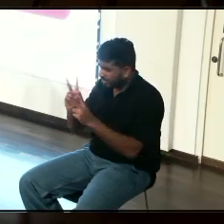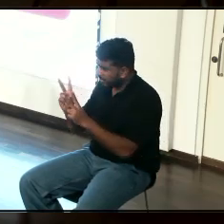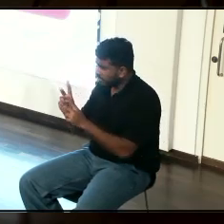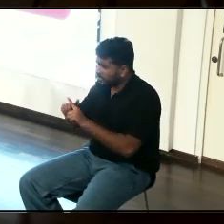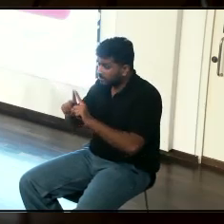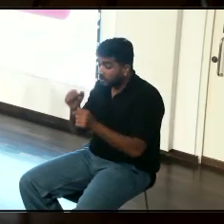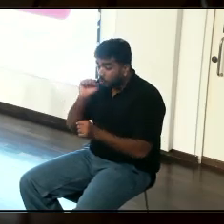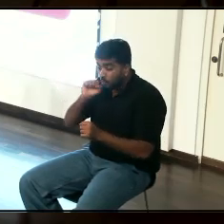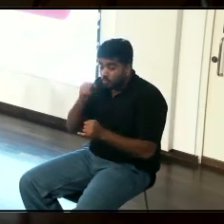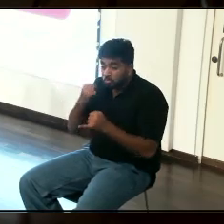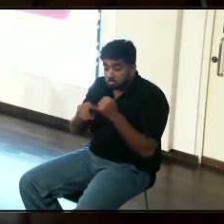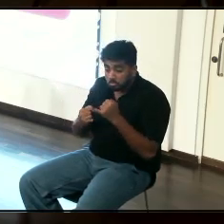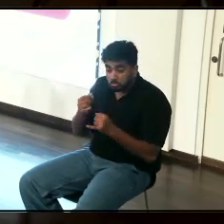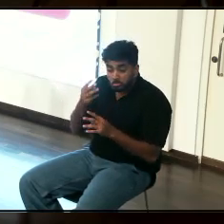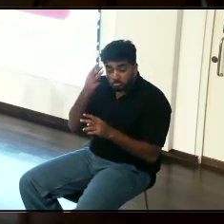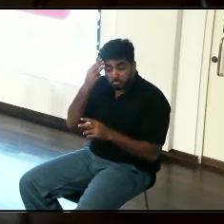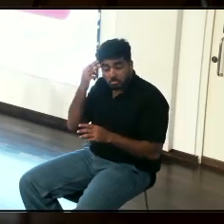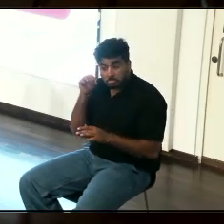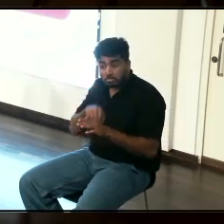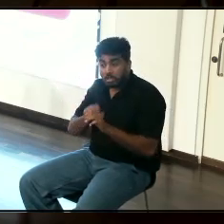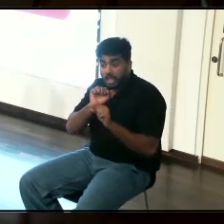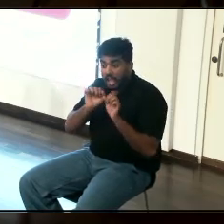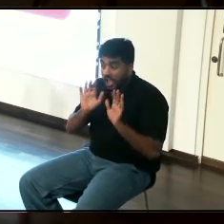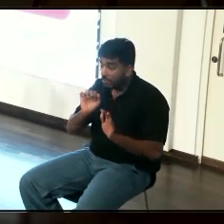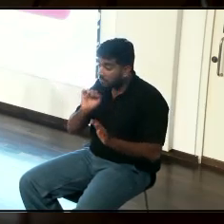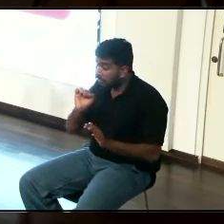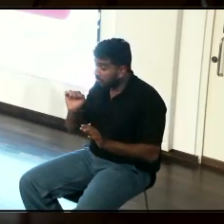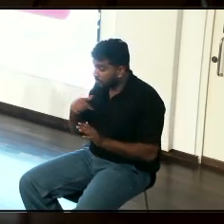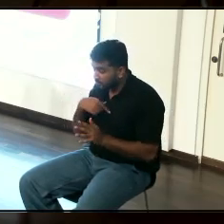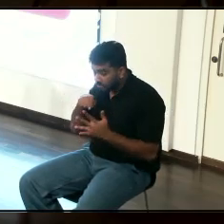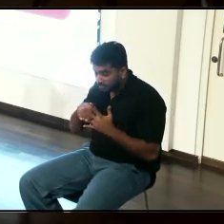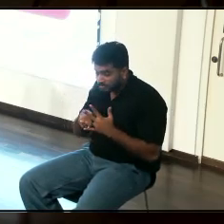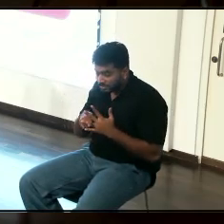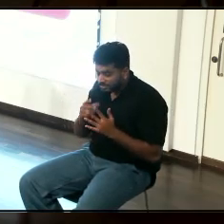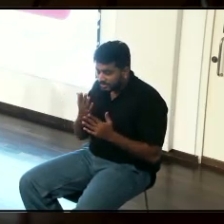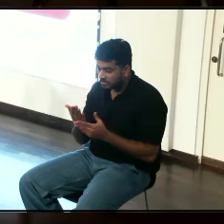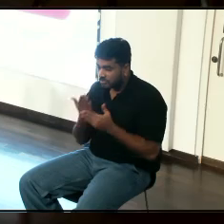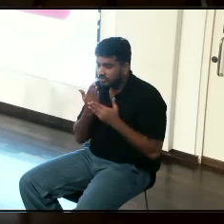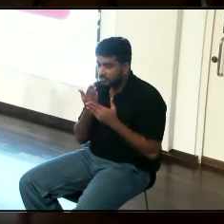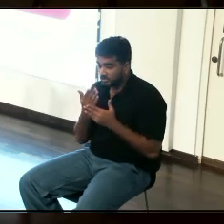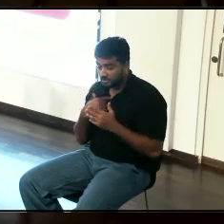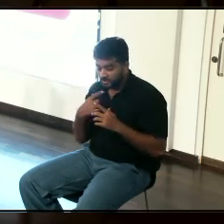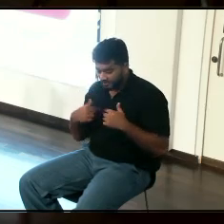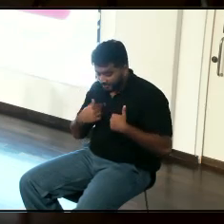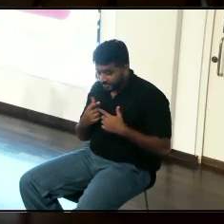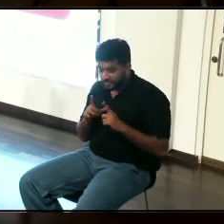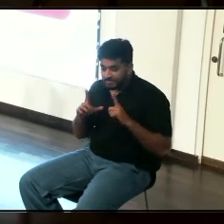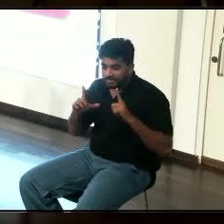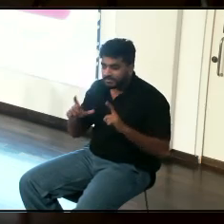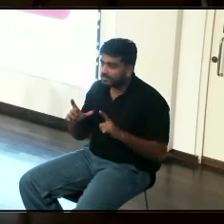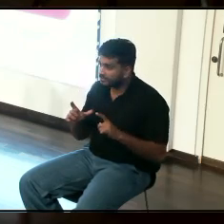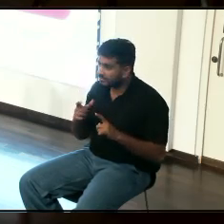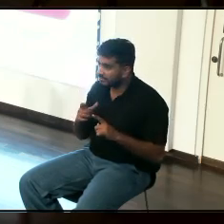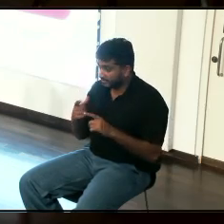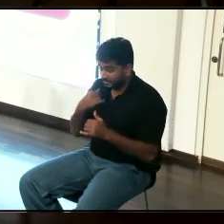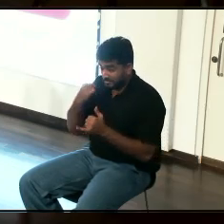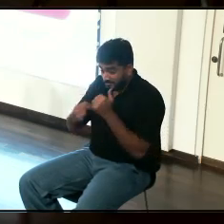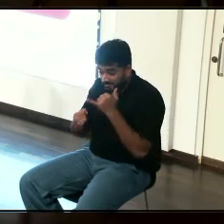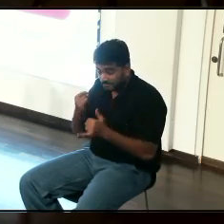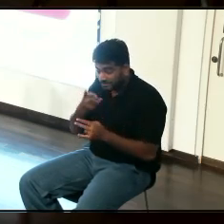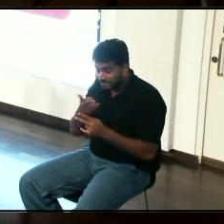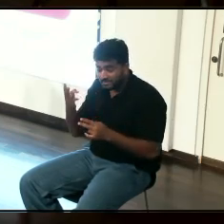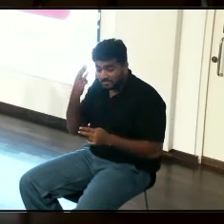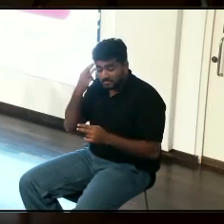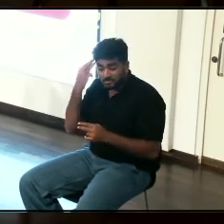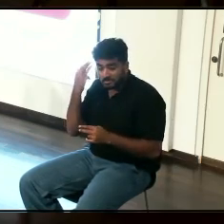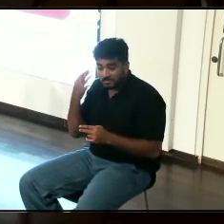the stories and memories contained within them that in turn captured me. And it is these stories stories and memories